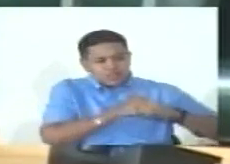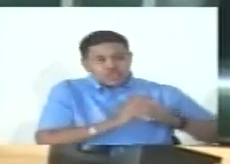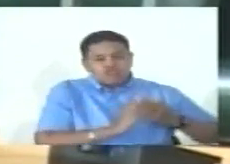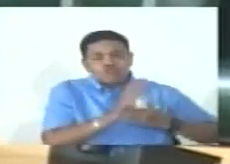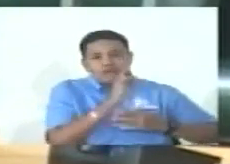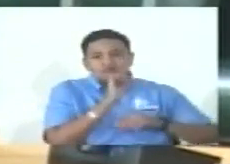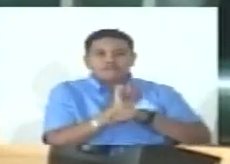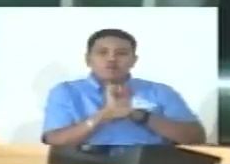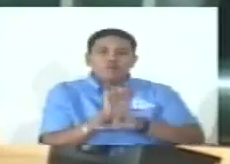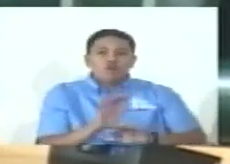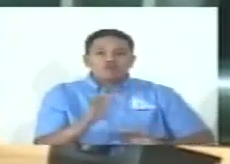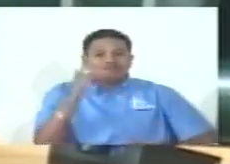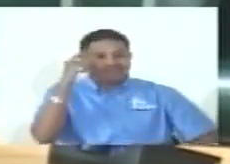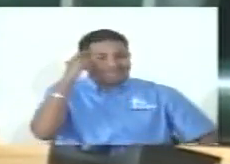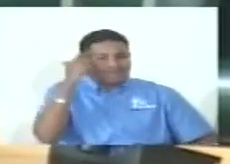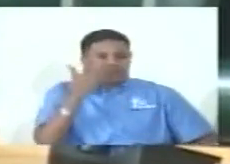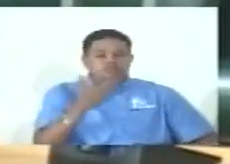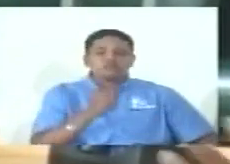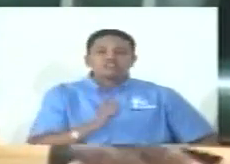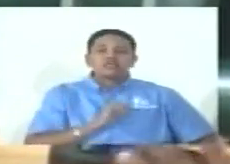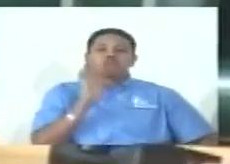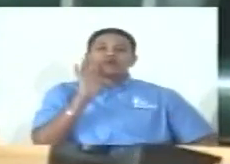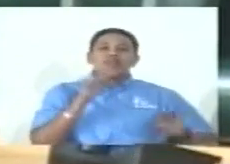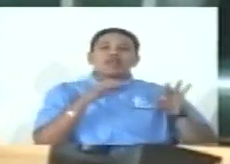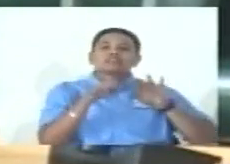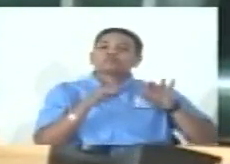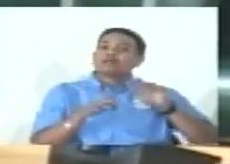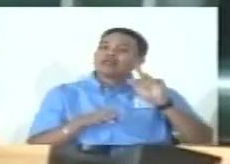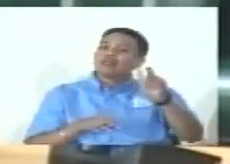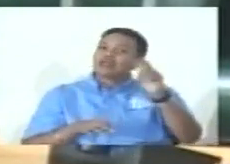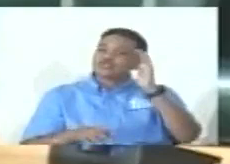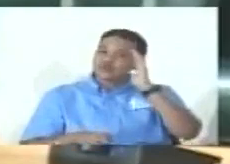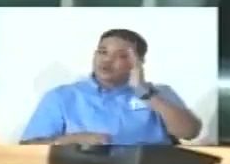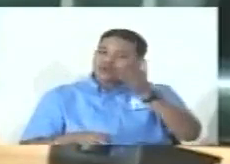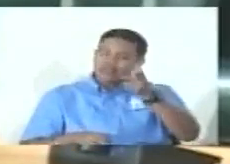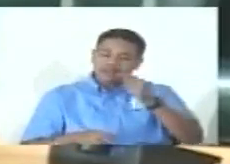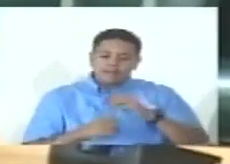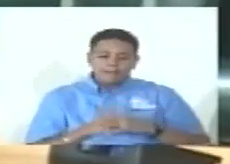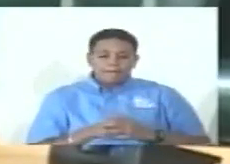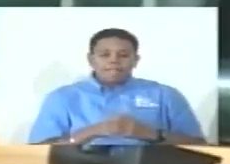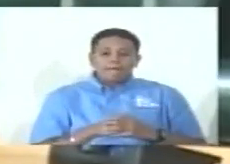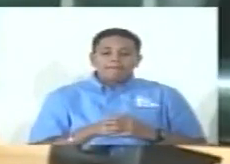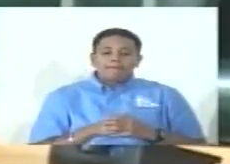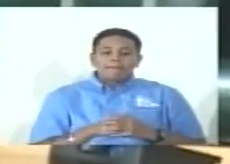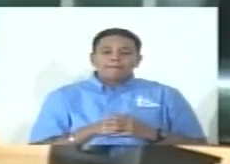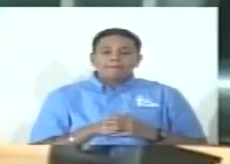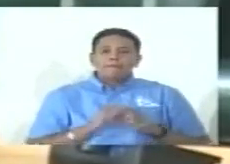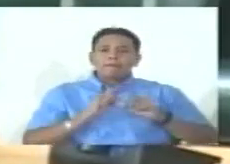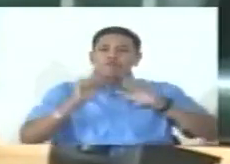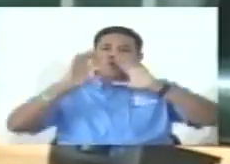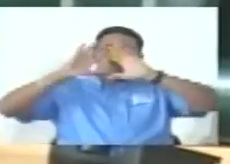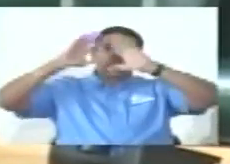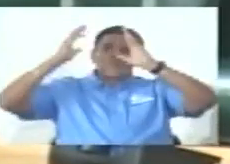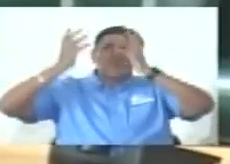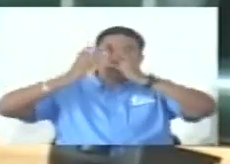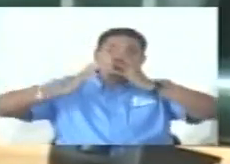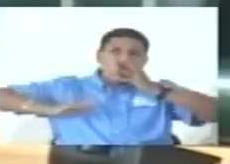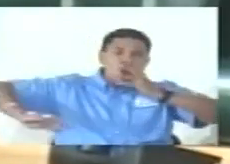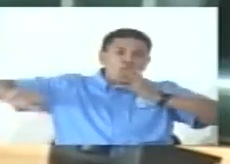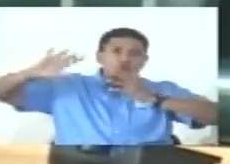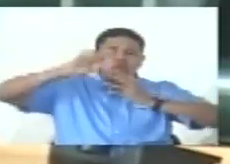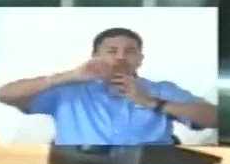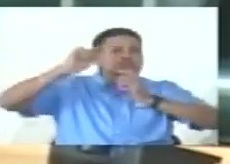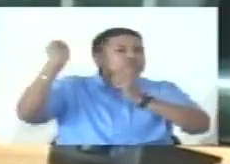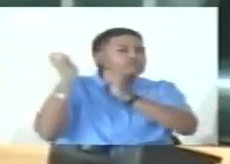workers. And I will explain later on. But the world has changed.